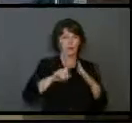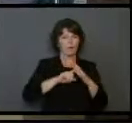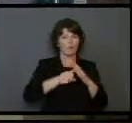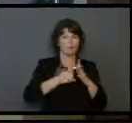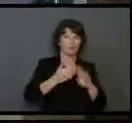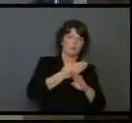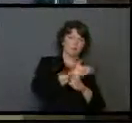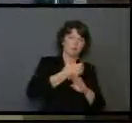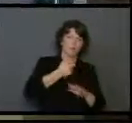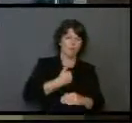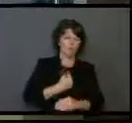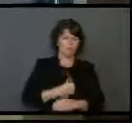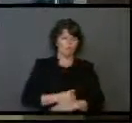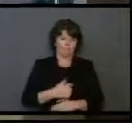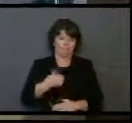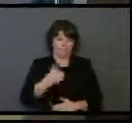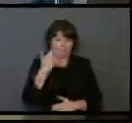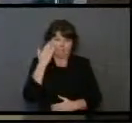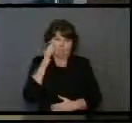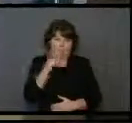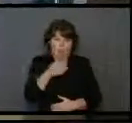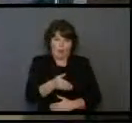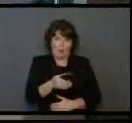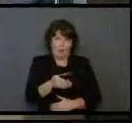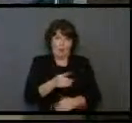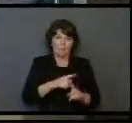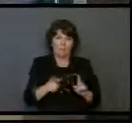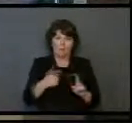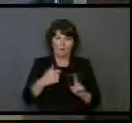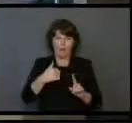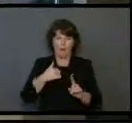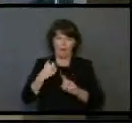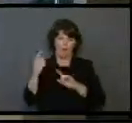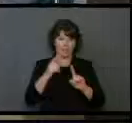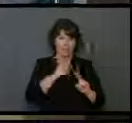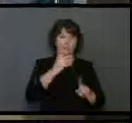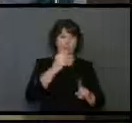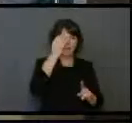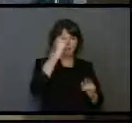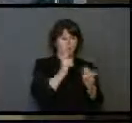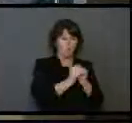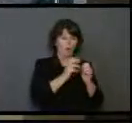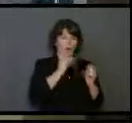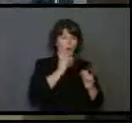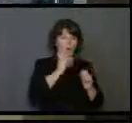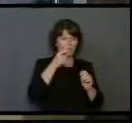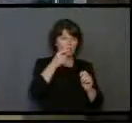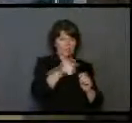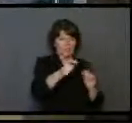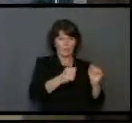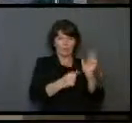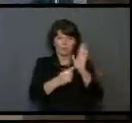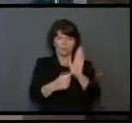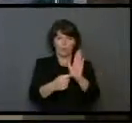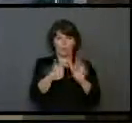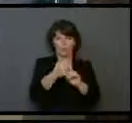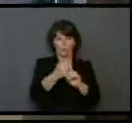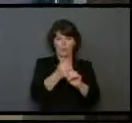I myself did not know him, but the reason I came, baptizing with water, was that he might be revealed to Israel.